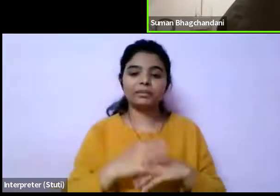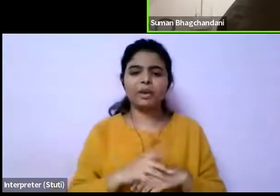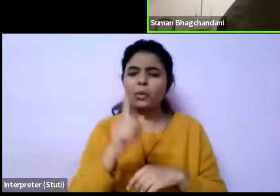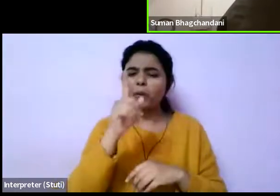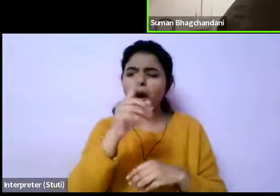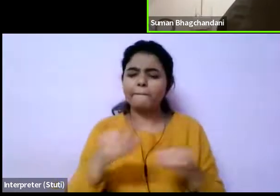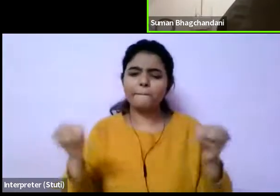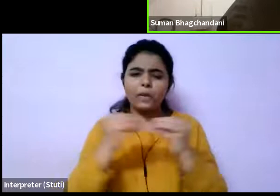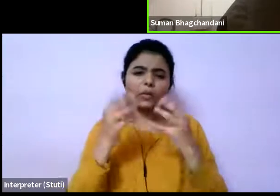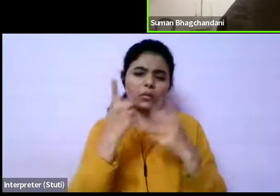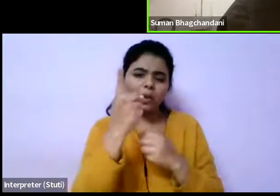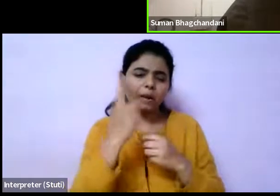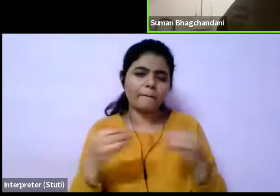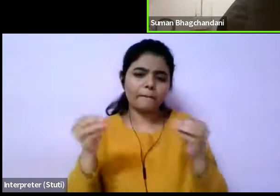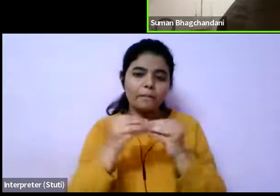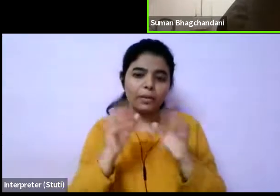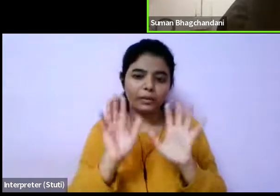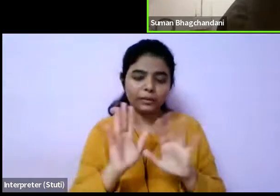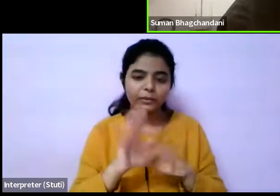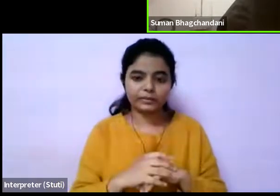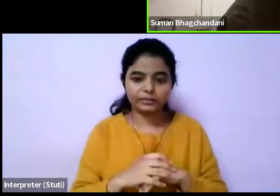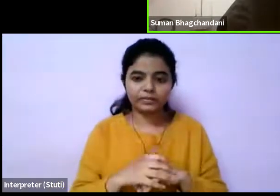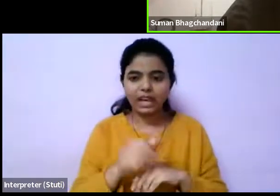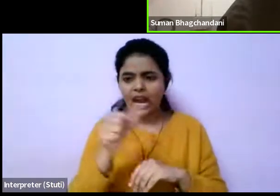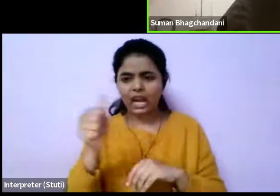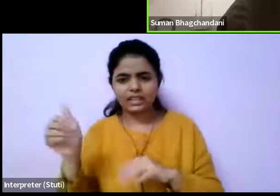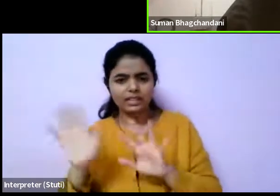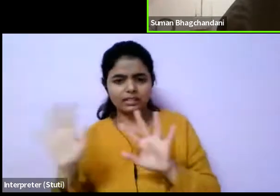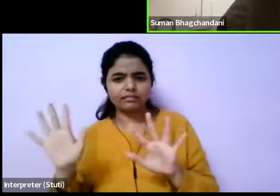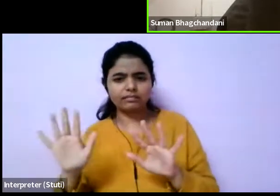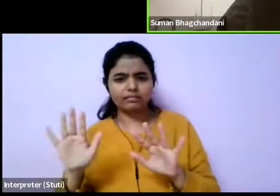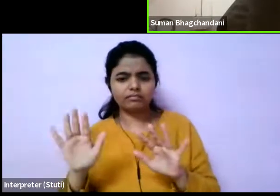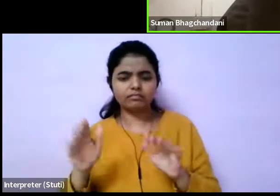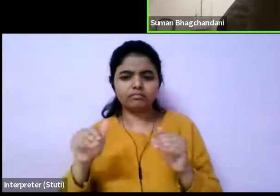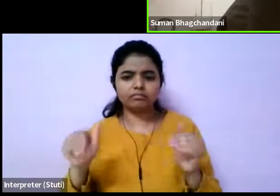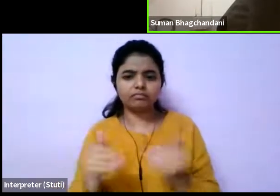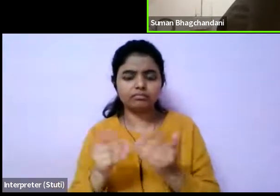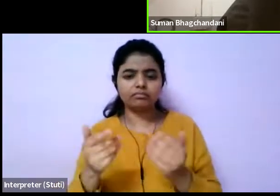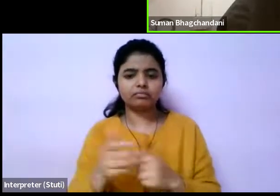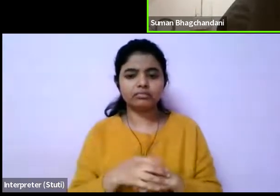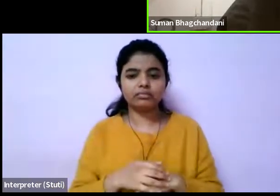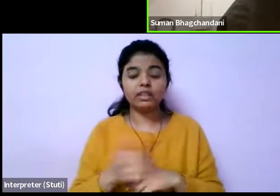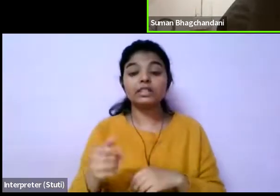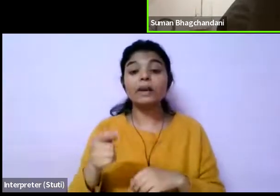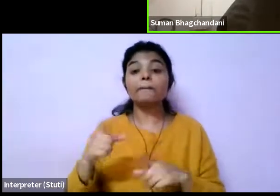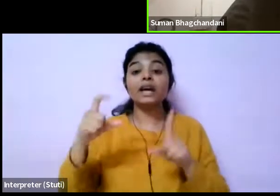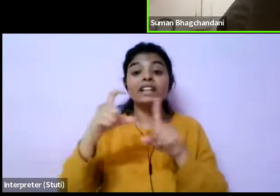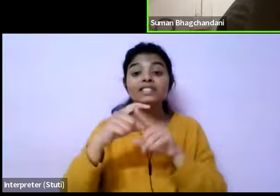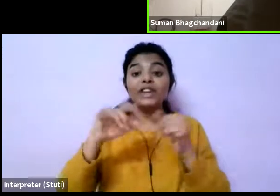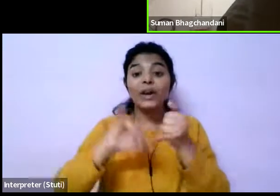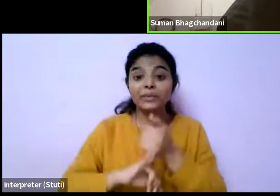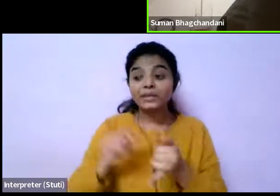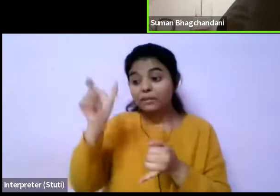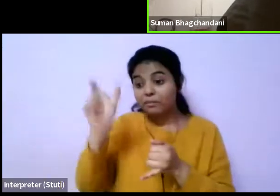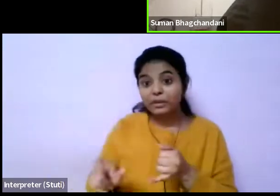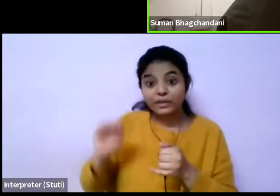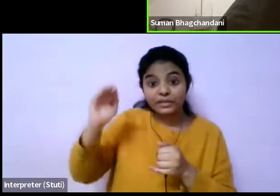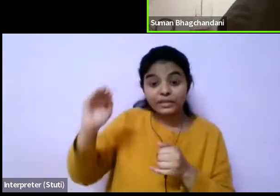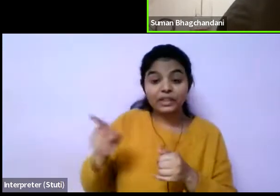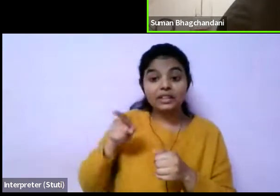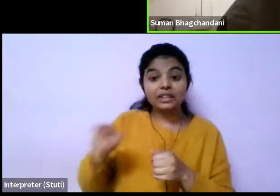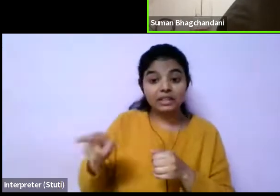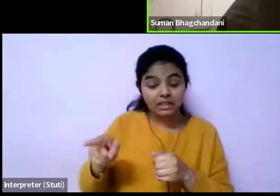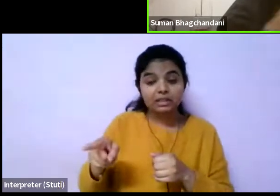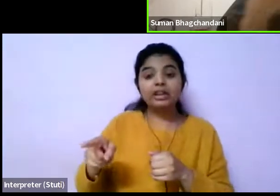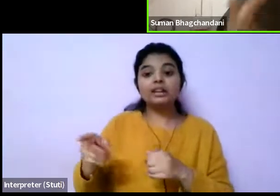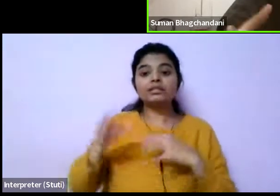more subject, and I didn't want to introduce that other subject. This is a person with Down syndrome, Saili Agwane, who is a Kathak dancer